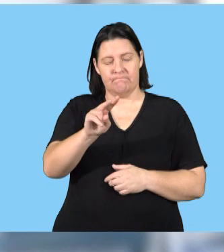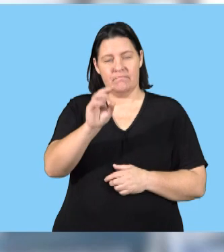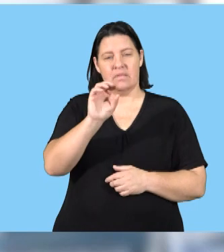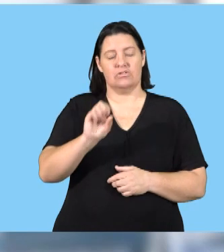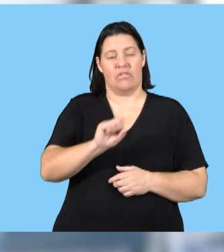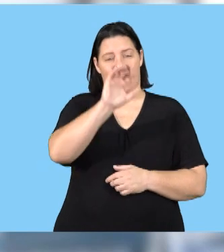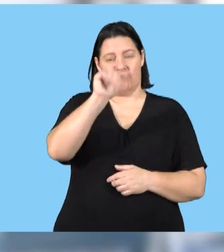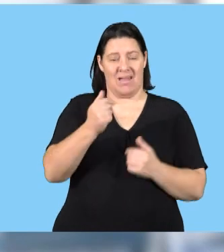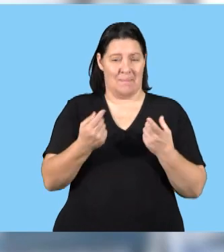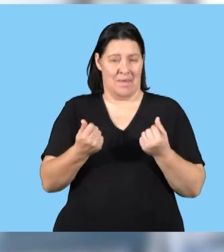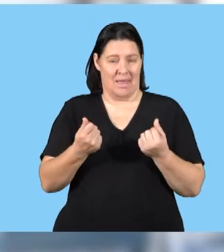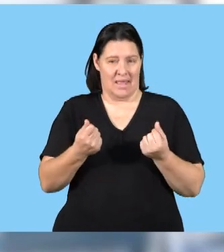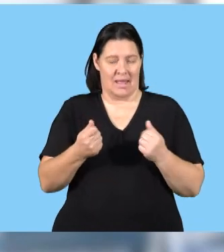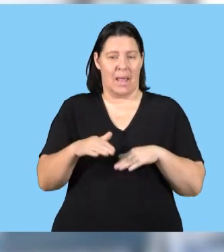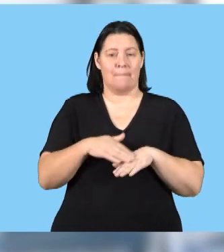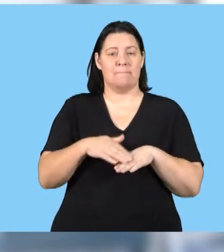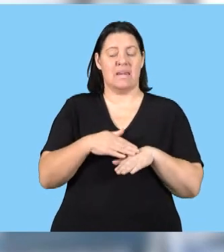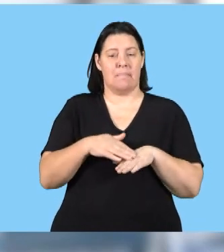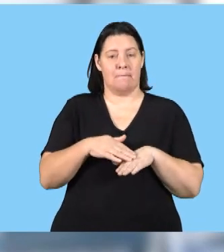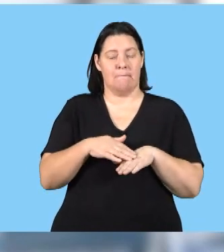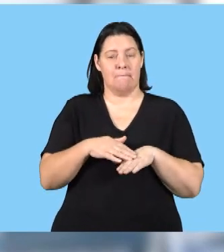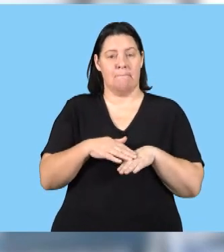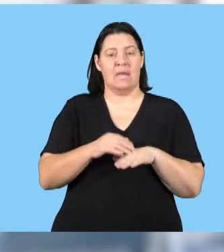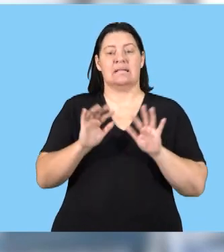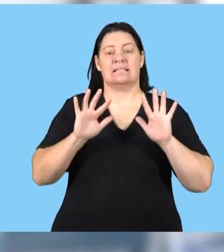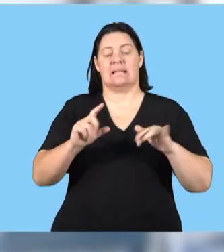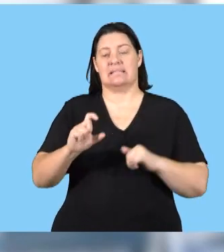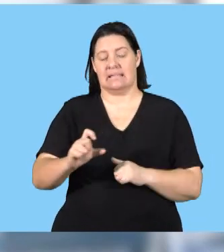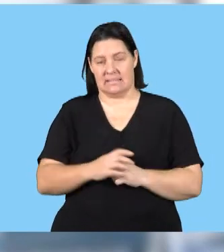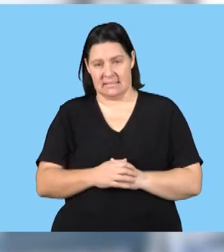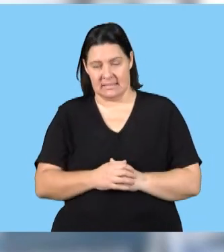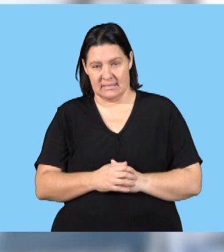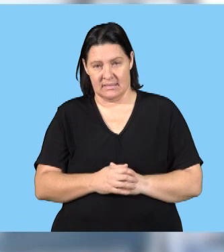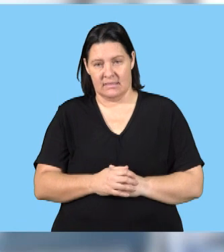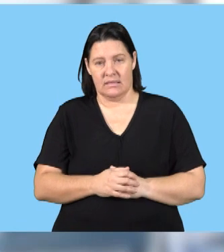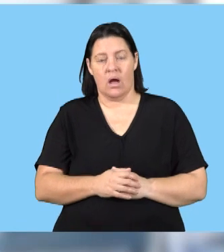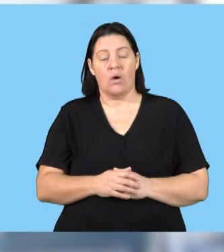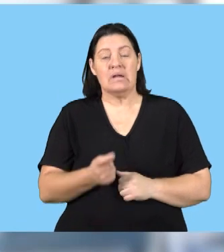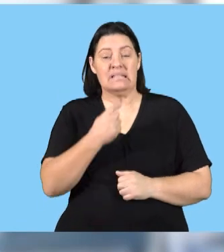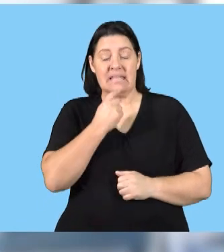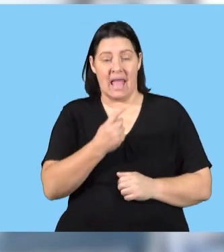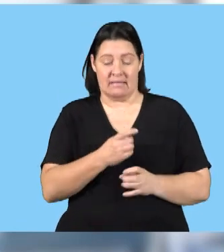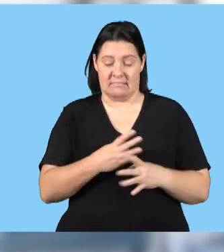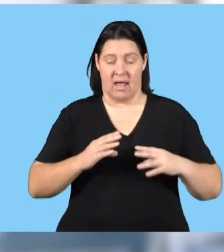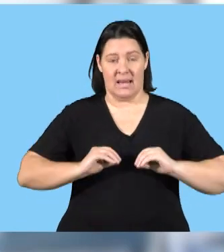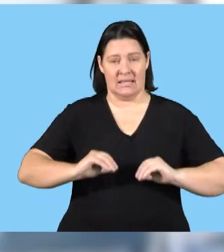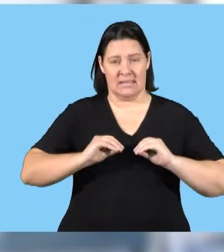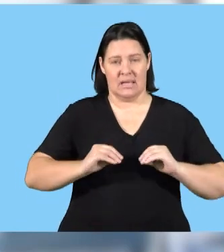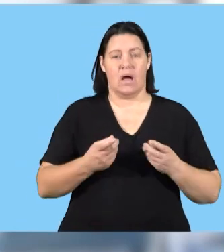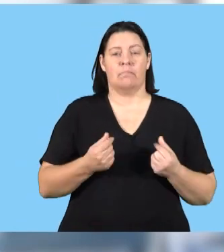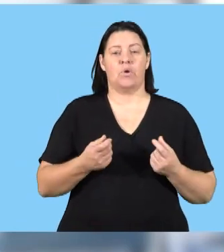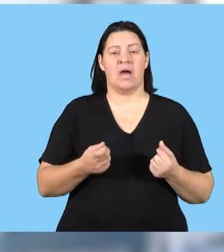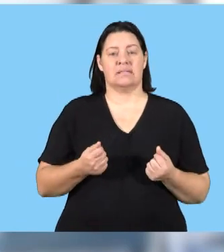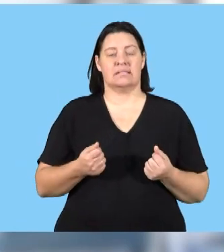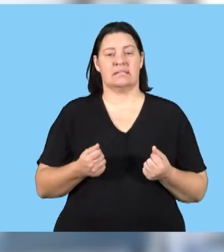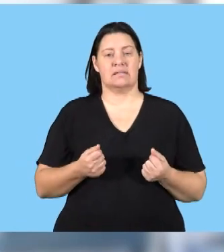South African currency, the minimum currency that we have is 10 cents. As I said at the beginning of this lesson, the